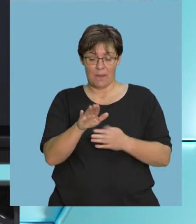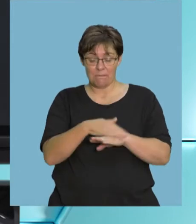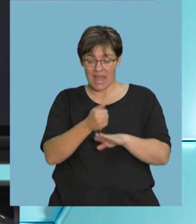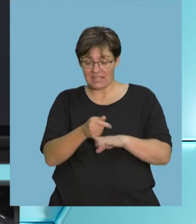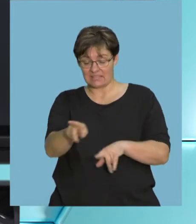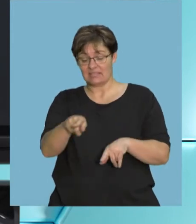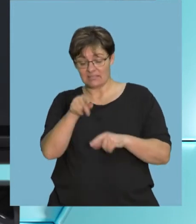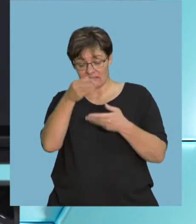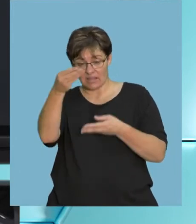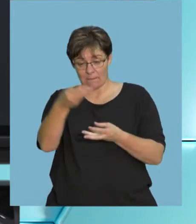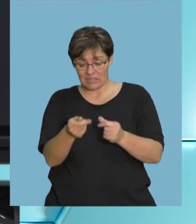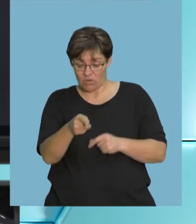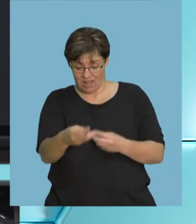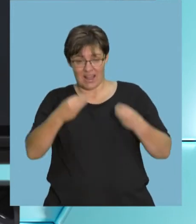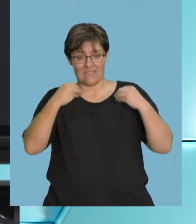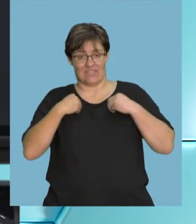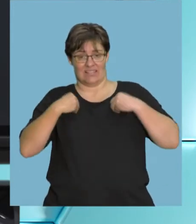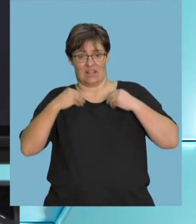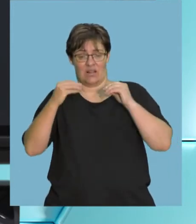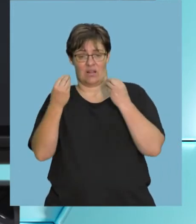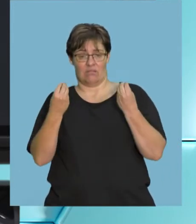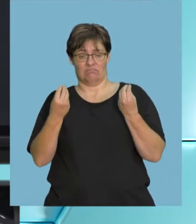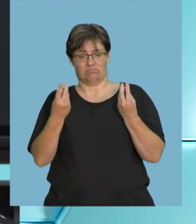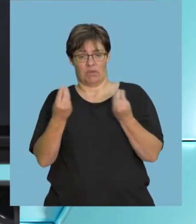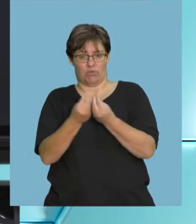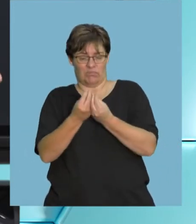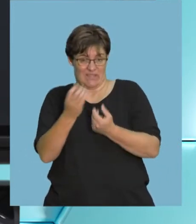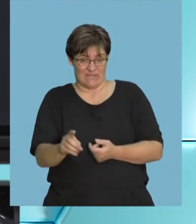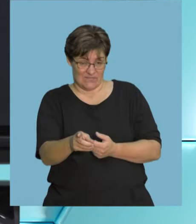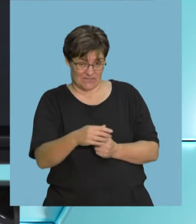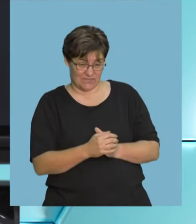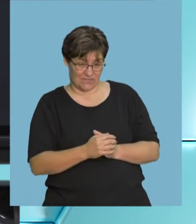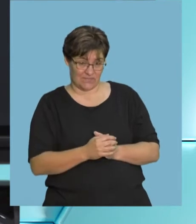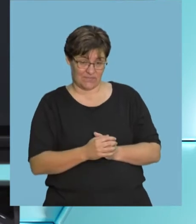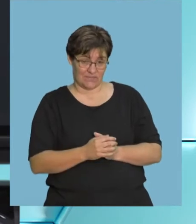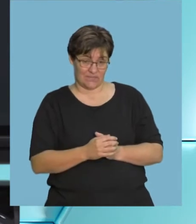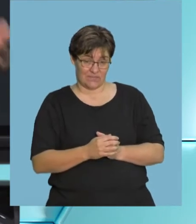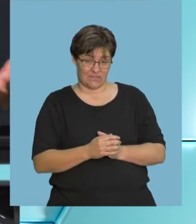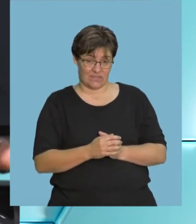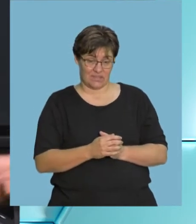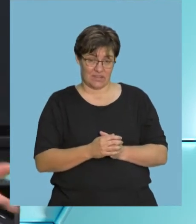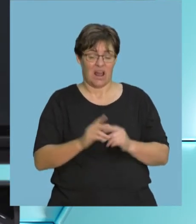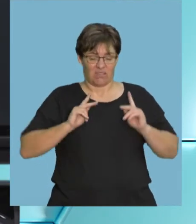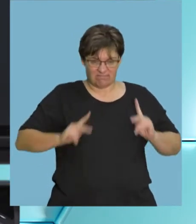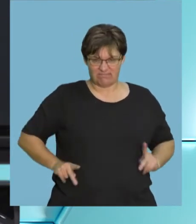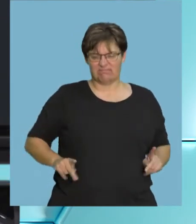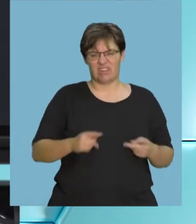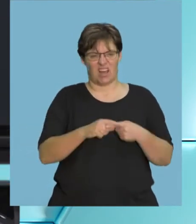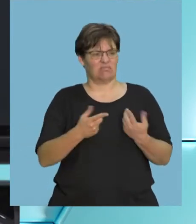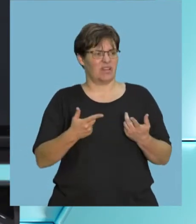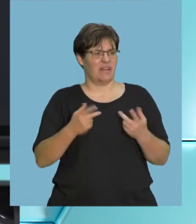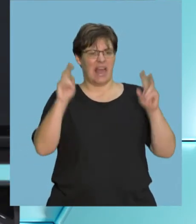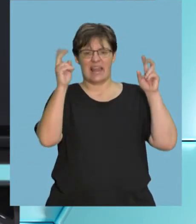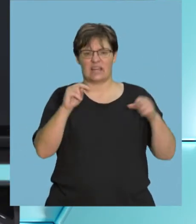their physical properties, right? Now, there is a wide range of applications or uses of magnets in